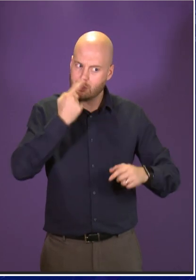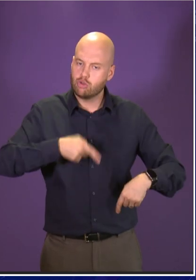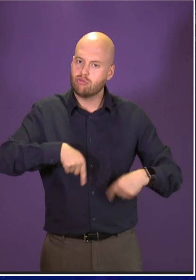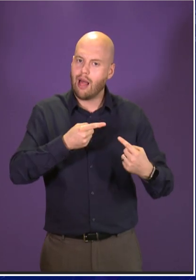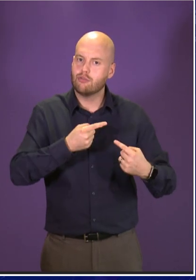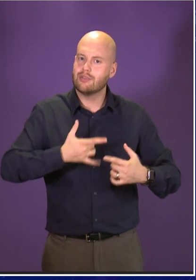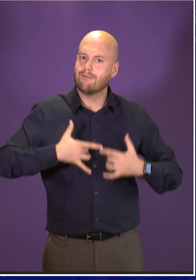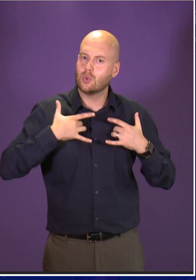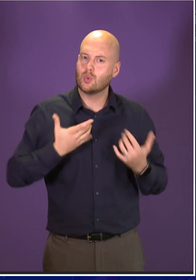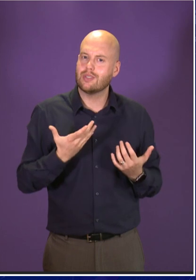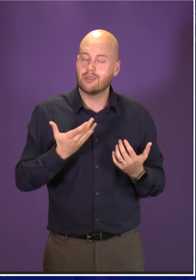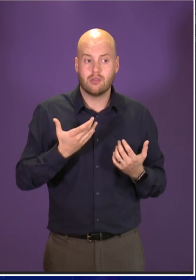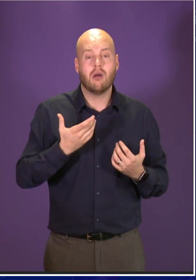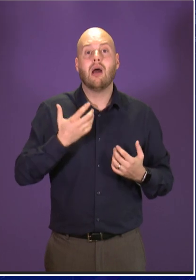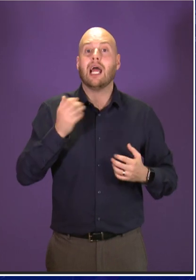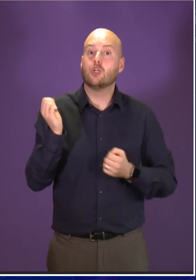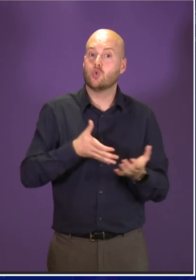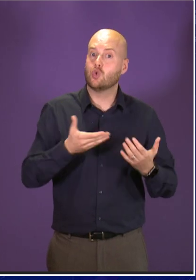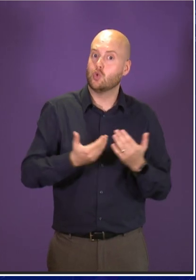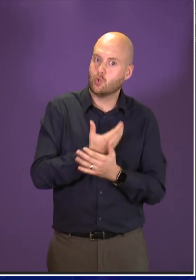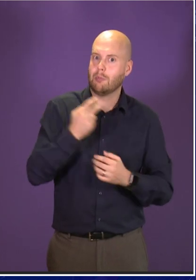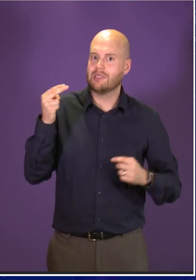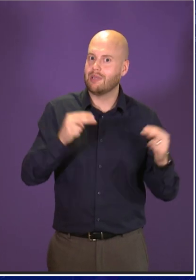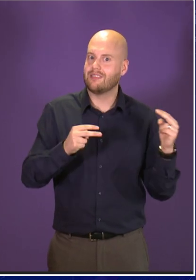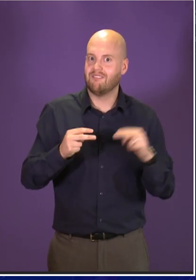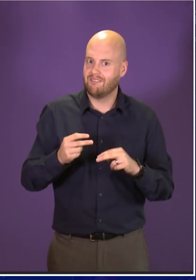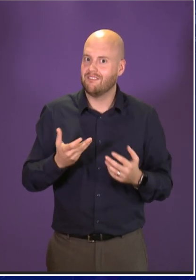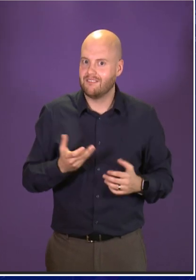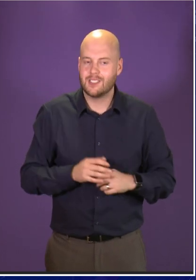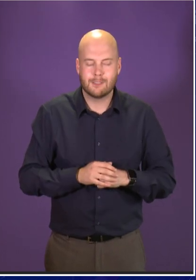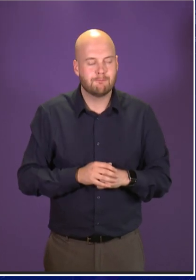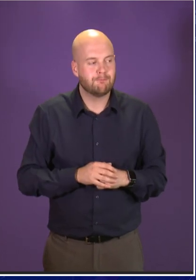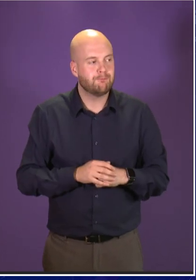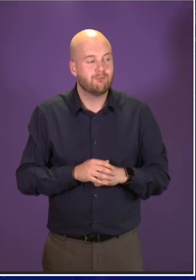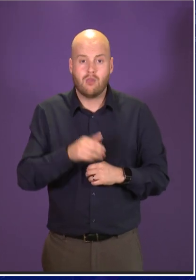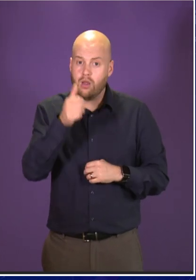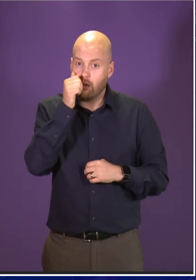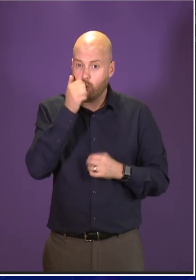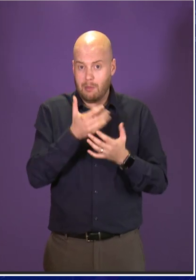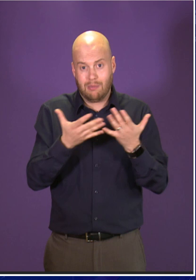perspectives. And I know that many of you are working on your own programmes to